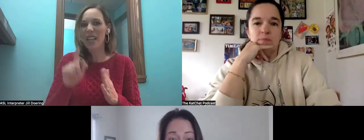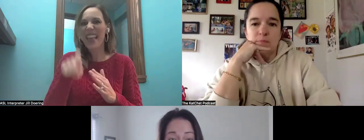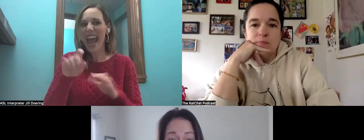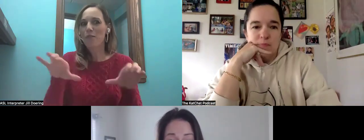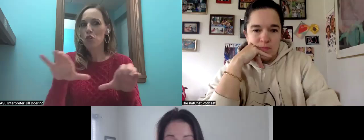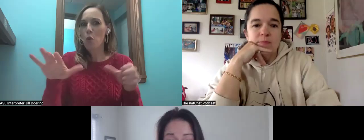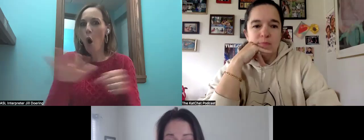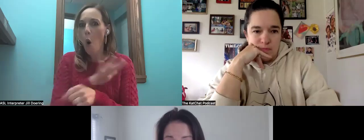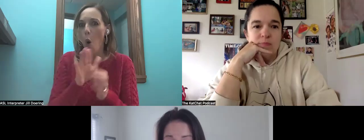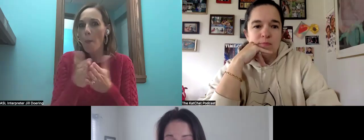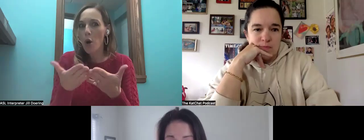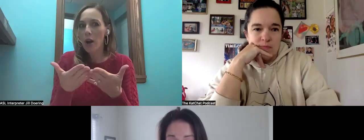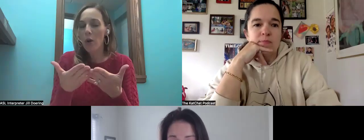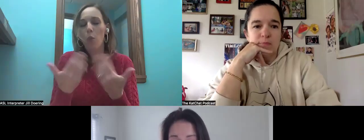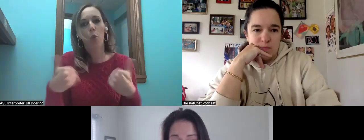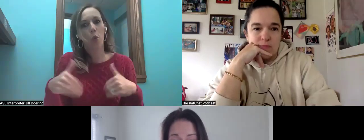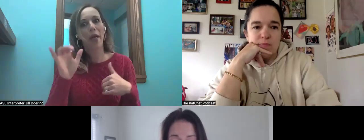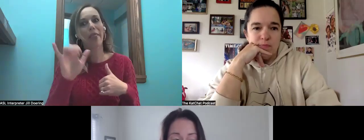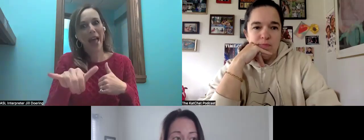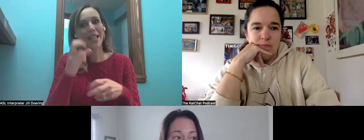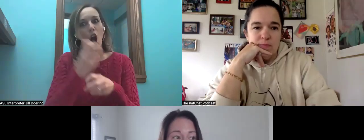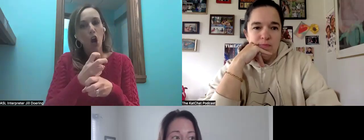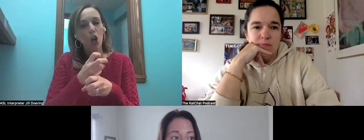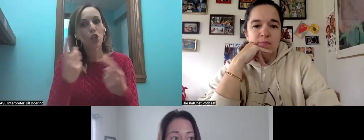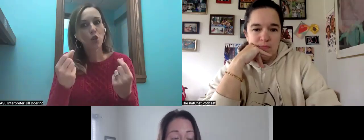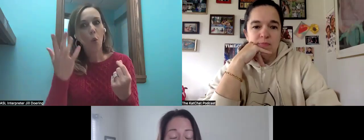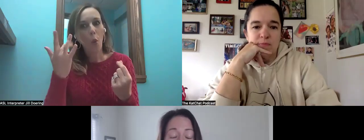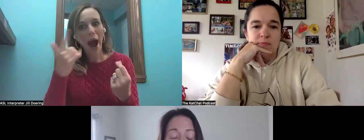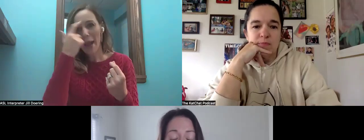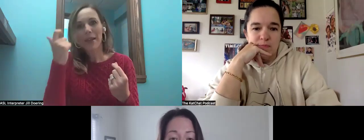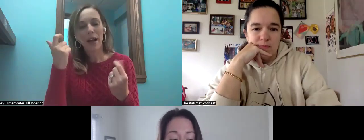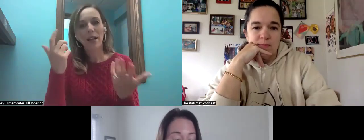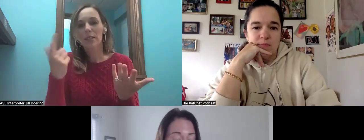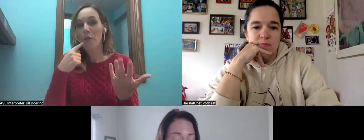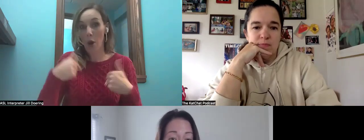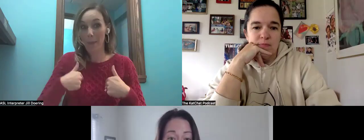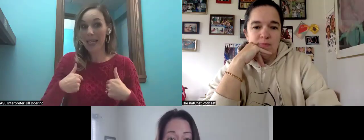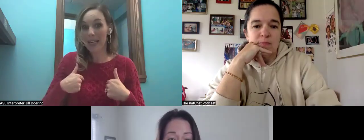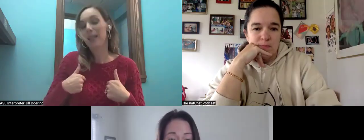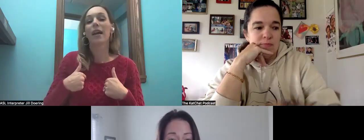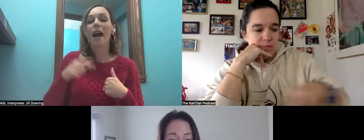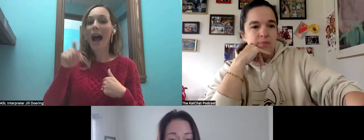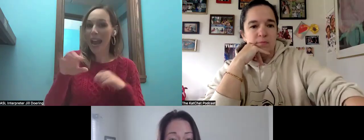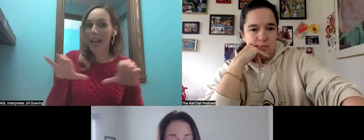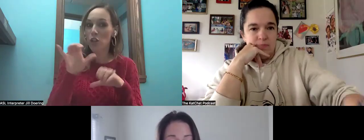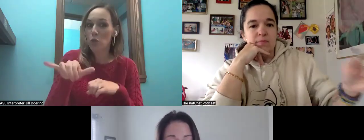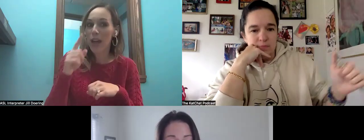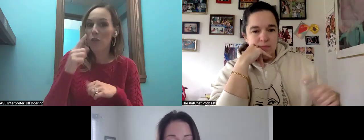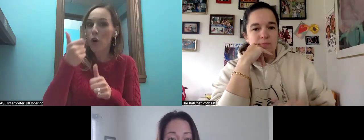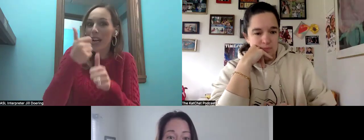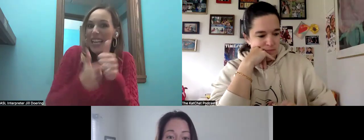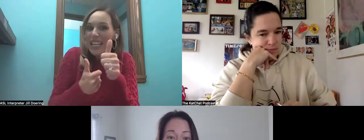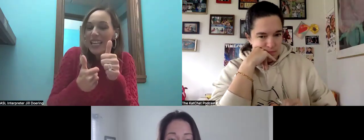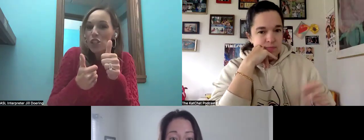And that's probably a really hard to do because for me, I had to do that for each